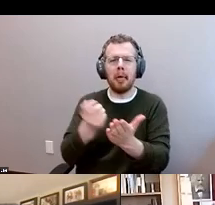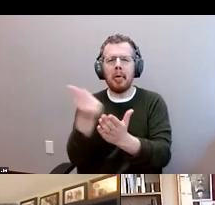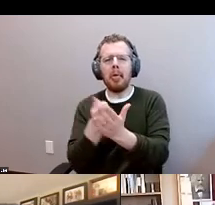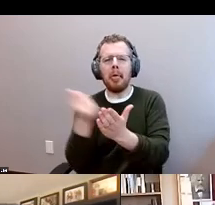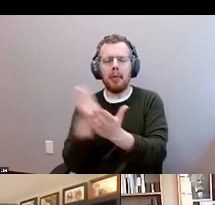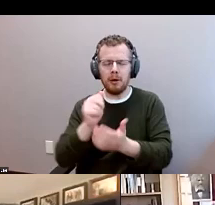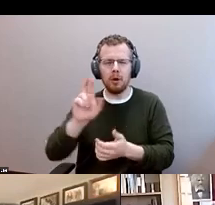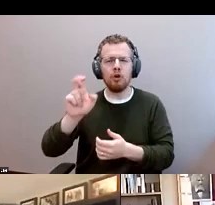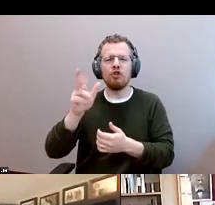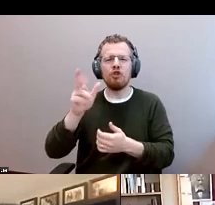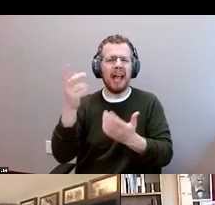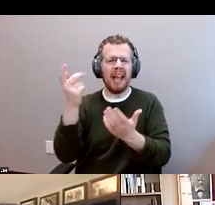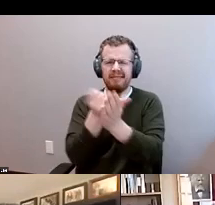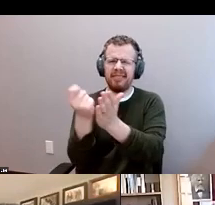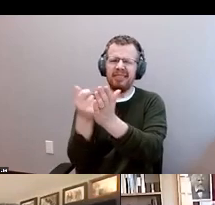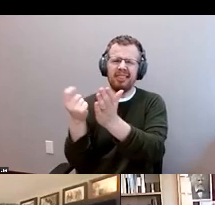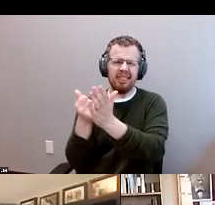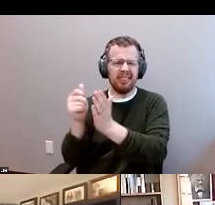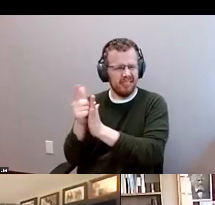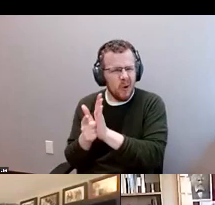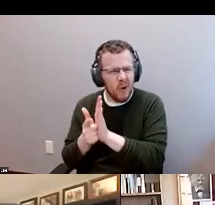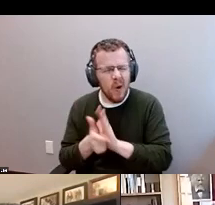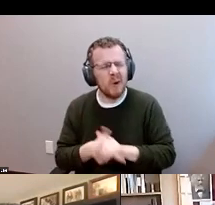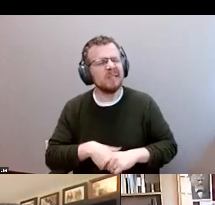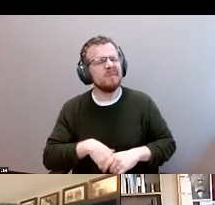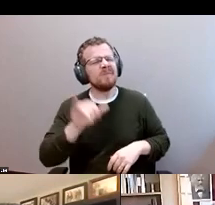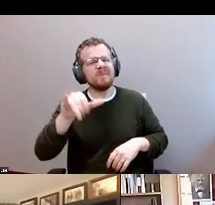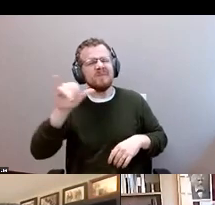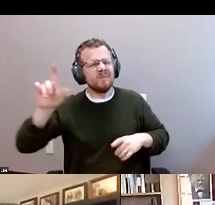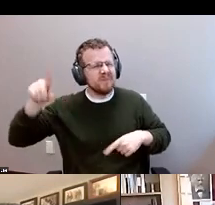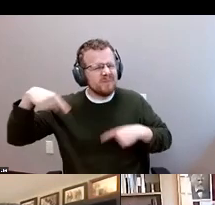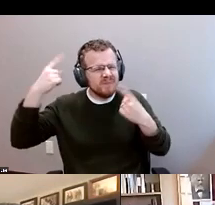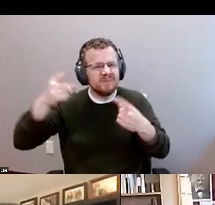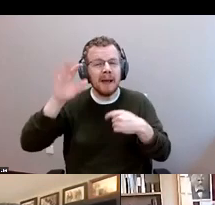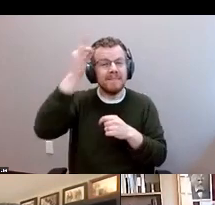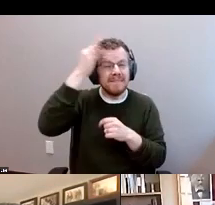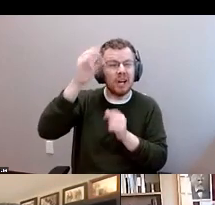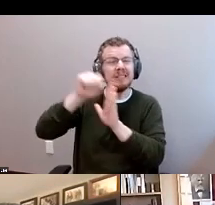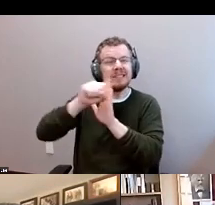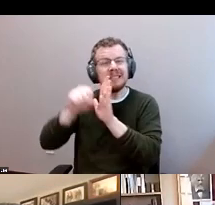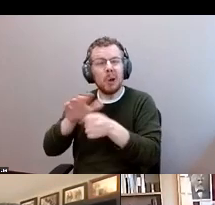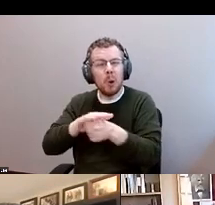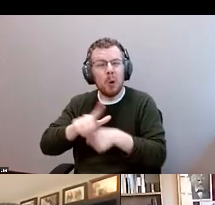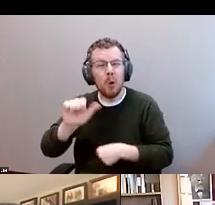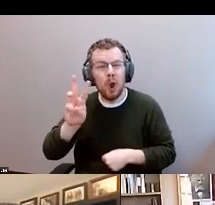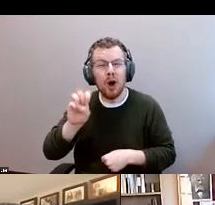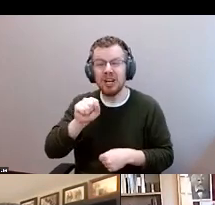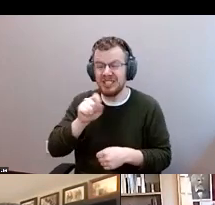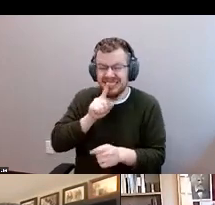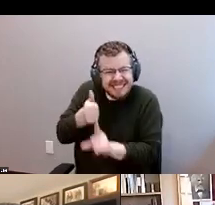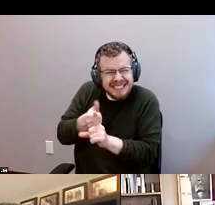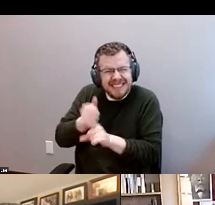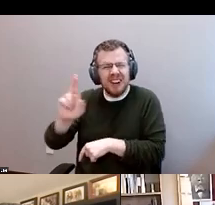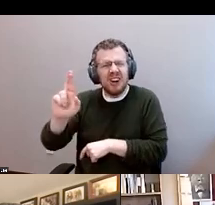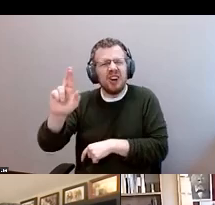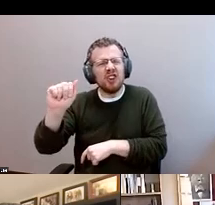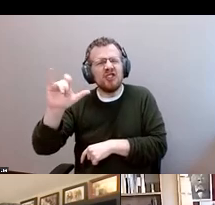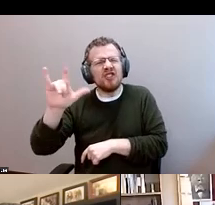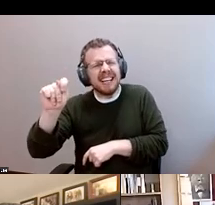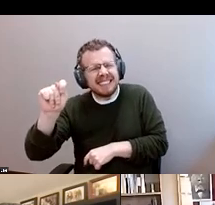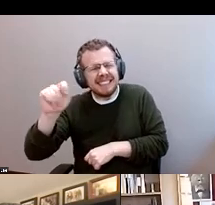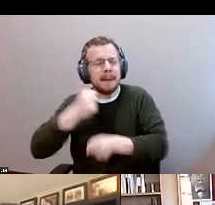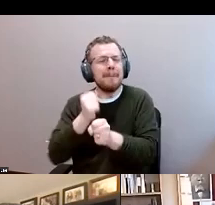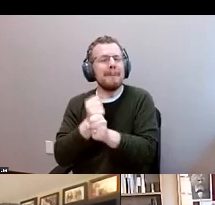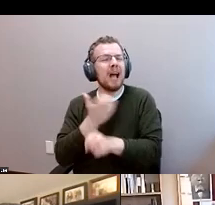Time and time again, we've bore witness to the passage of federal, state, and local laws that are not only deeply racist, they serve to further fracture our